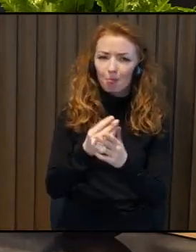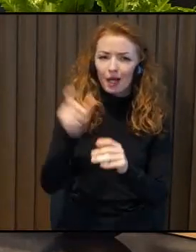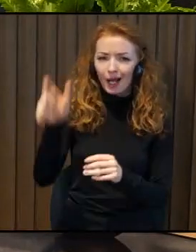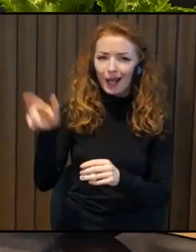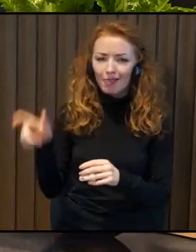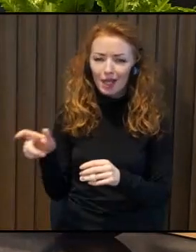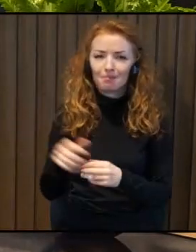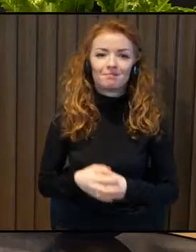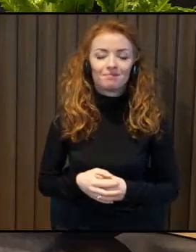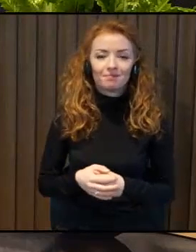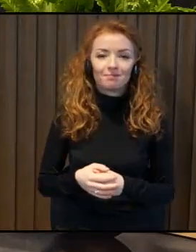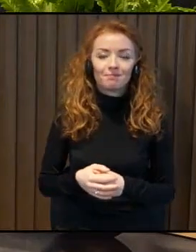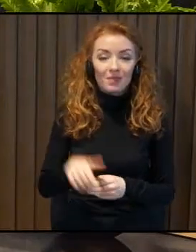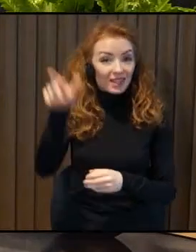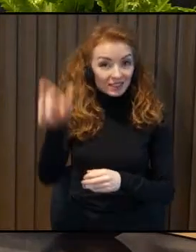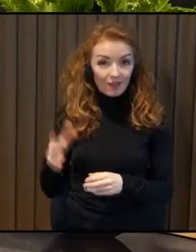to help people